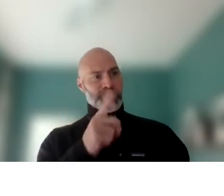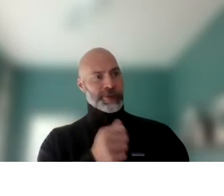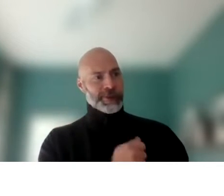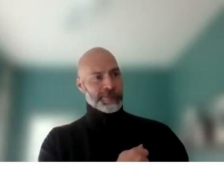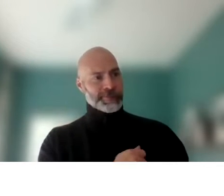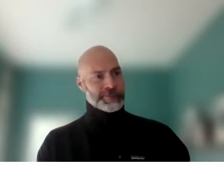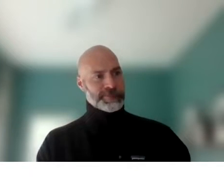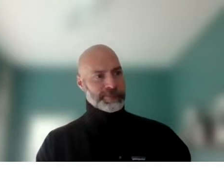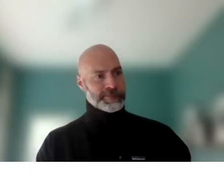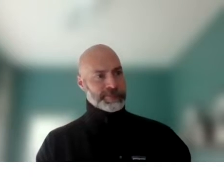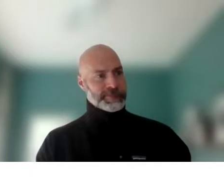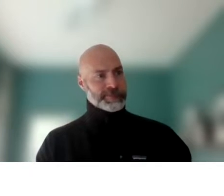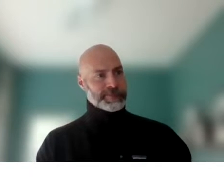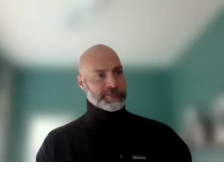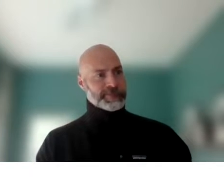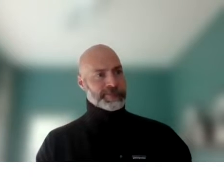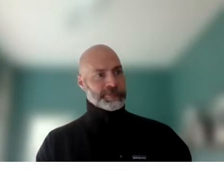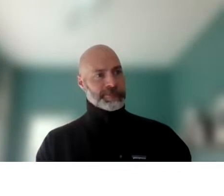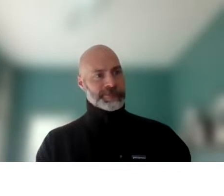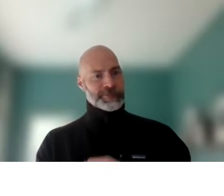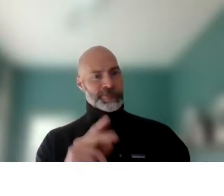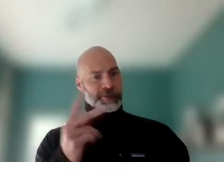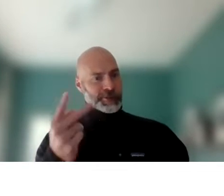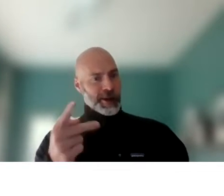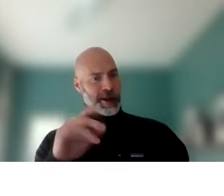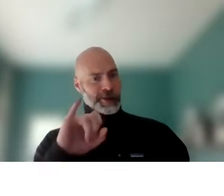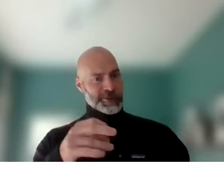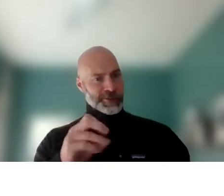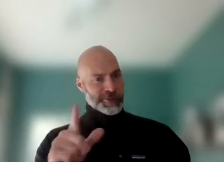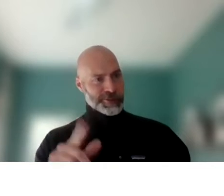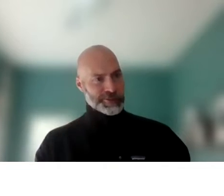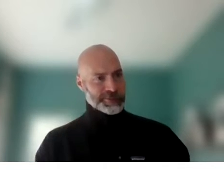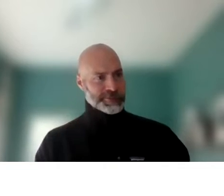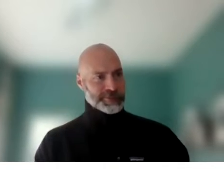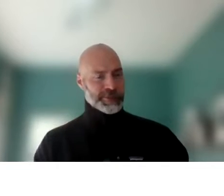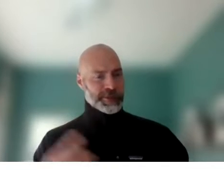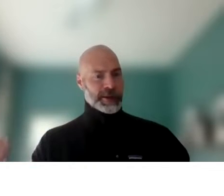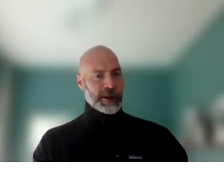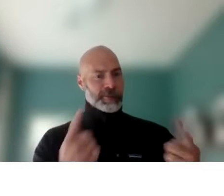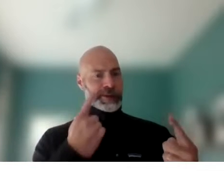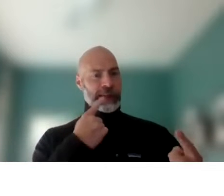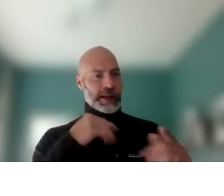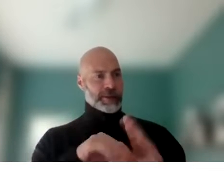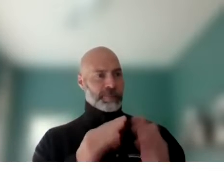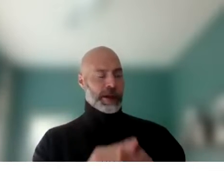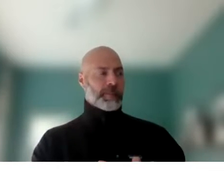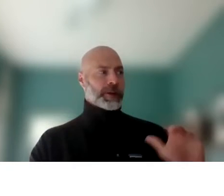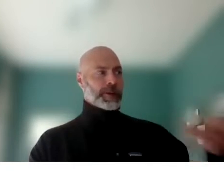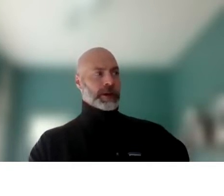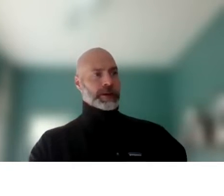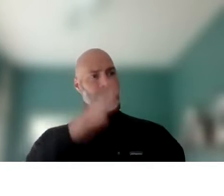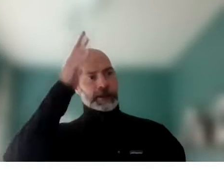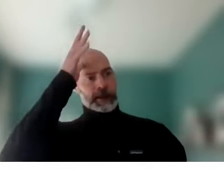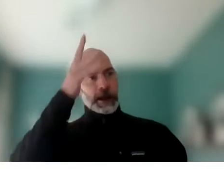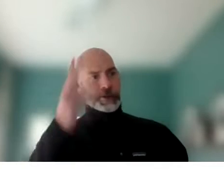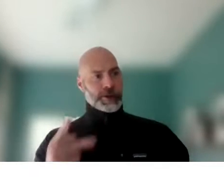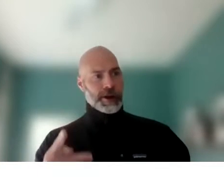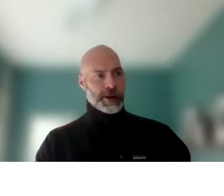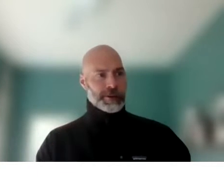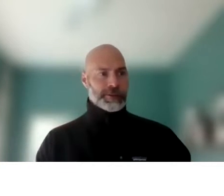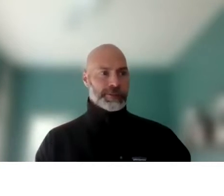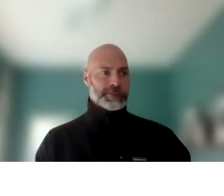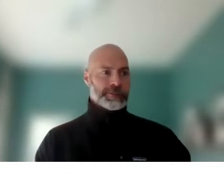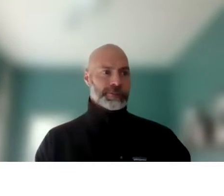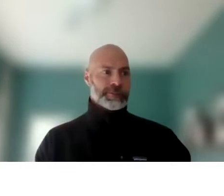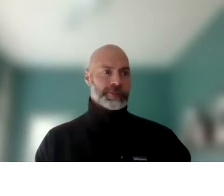All here, my second love, I guess. So Jewel is also here on the picture. That's